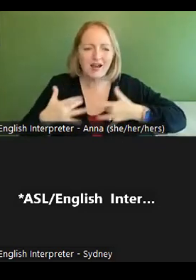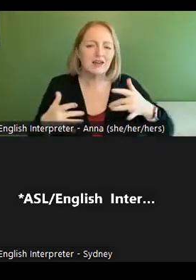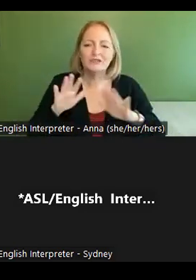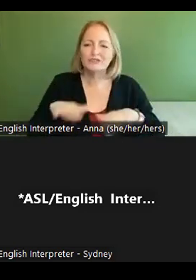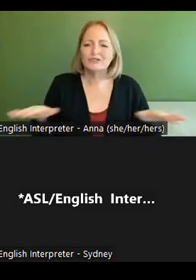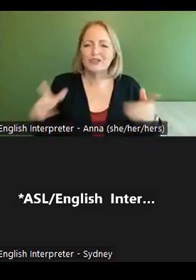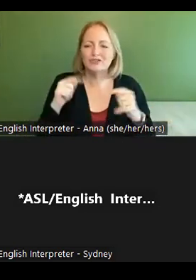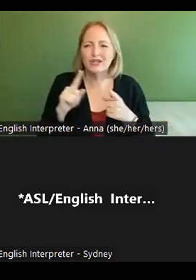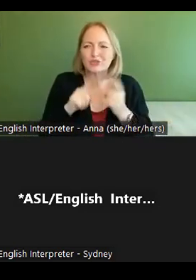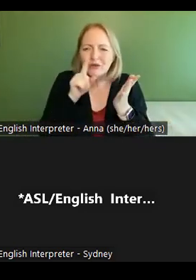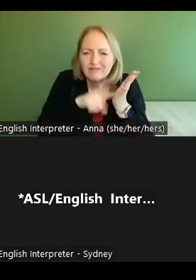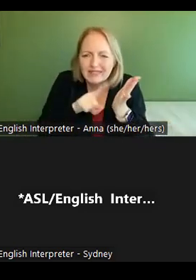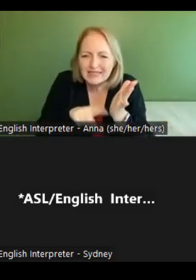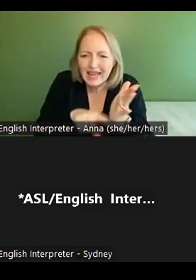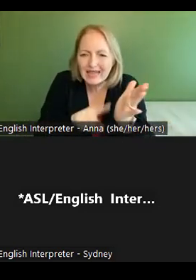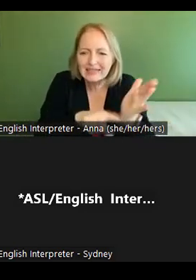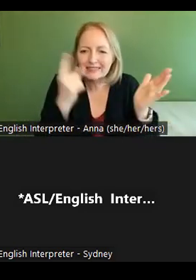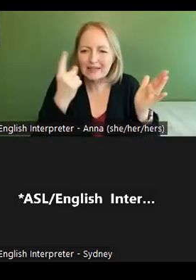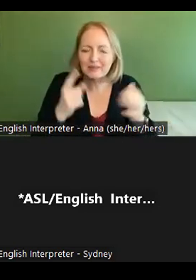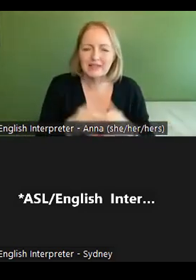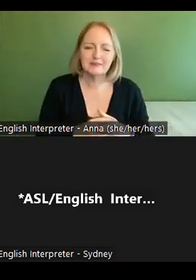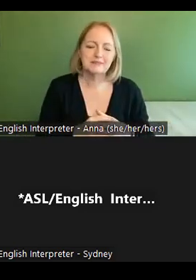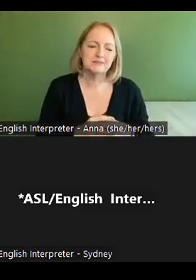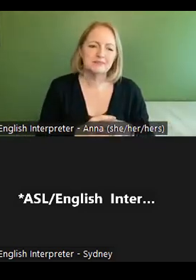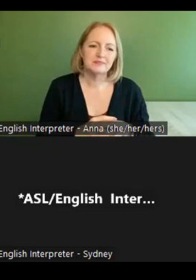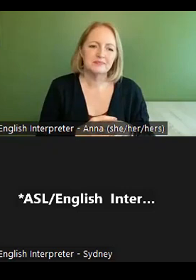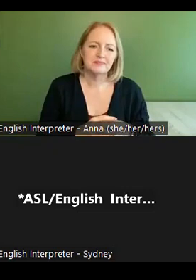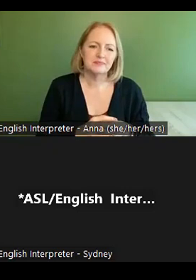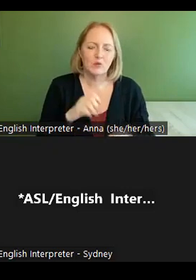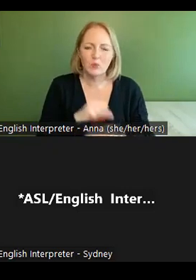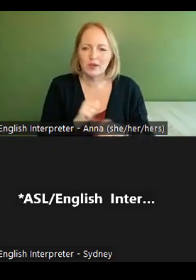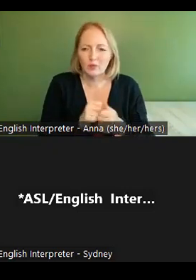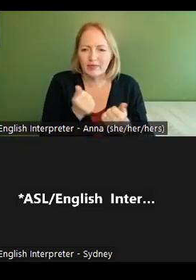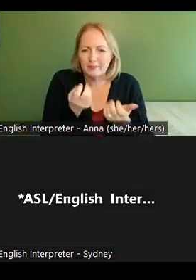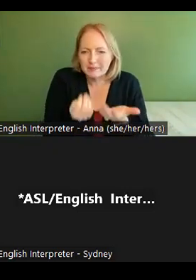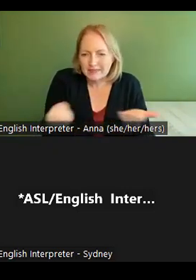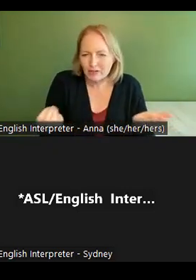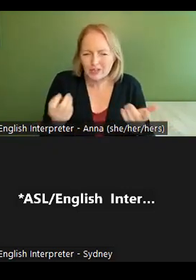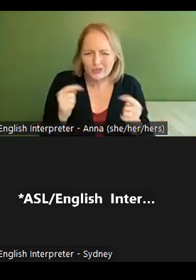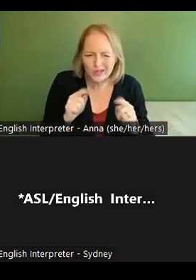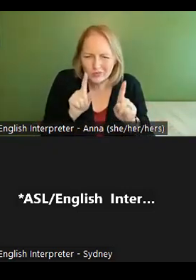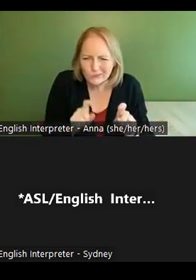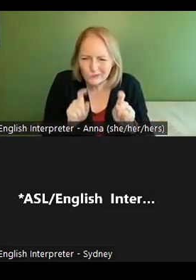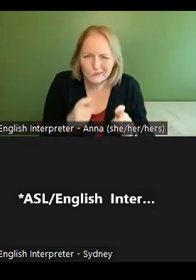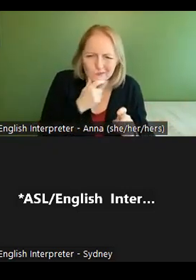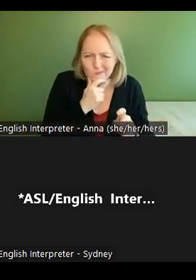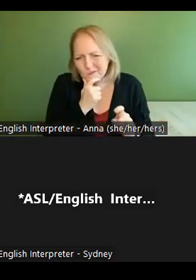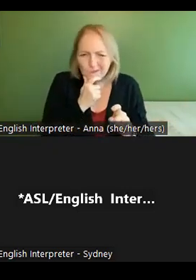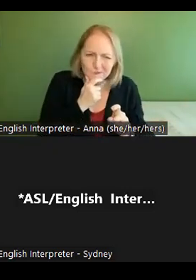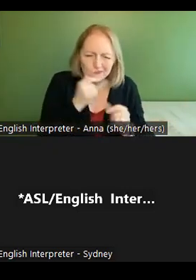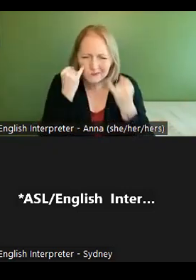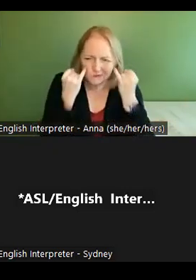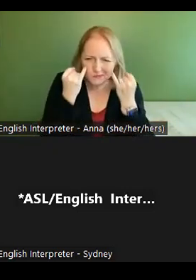are trying to investigate something, and they are working with materials. They are trying to test out their ideas.